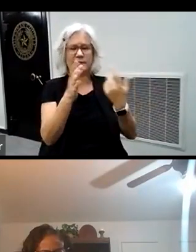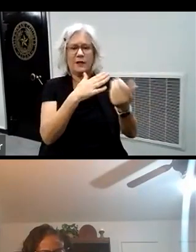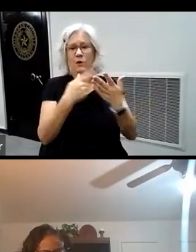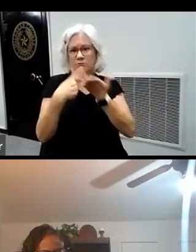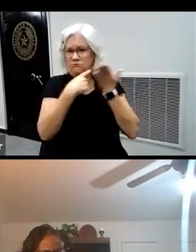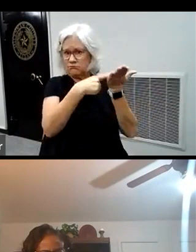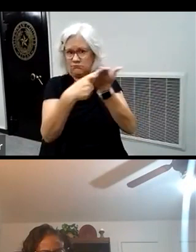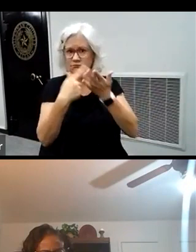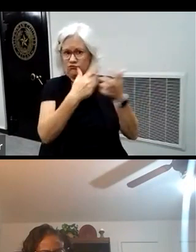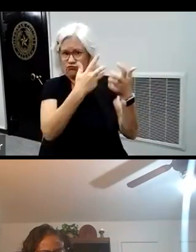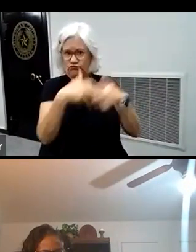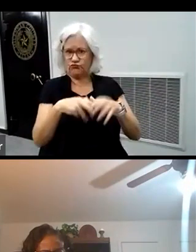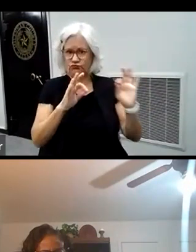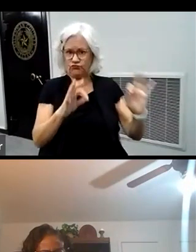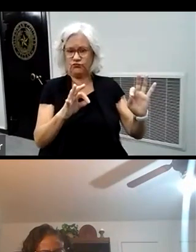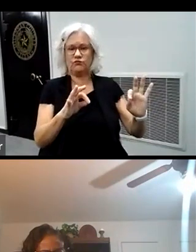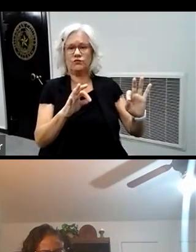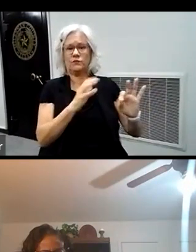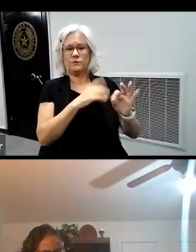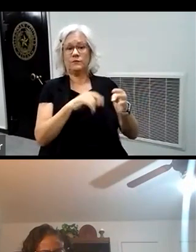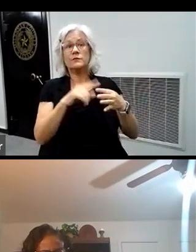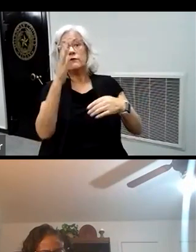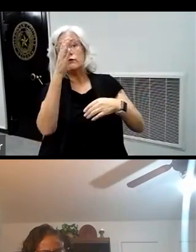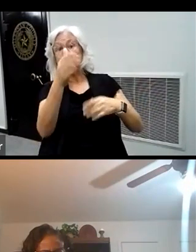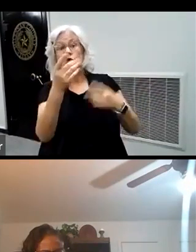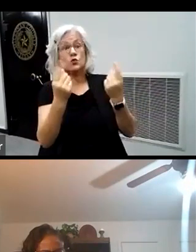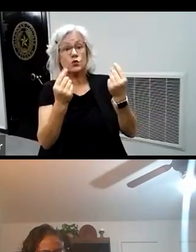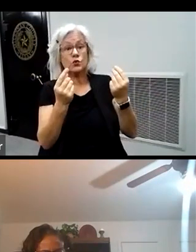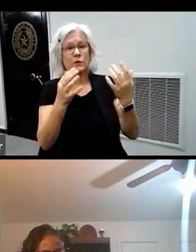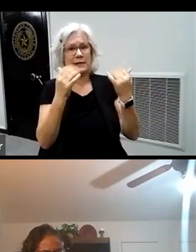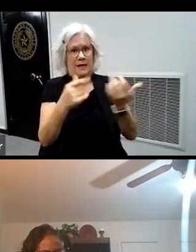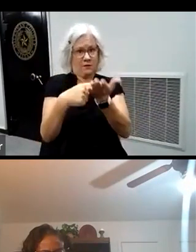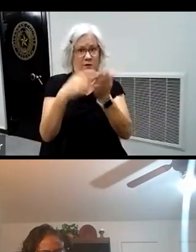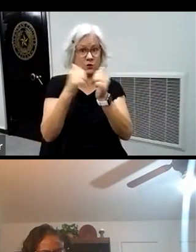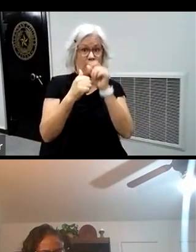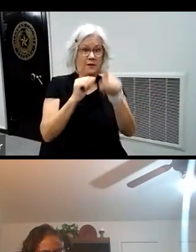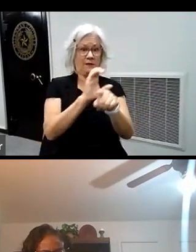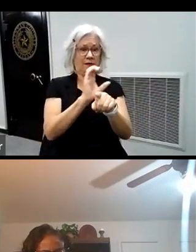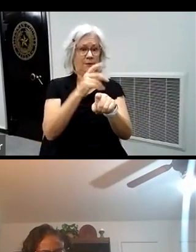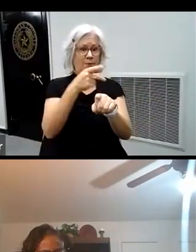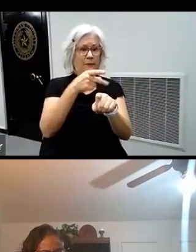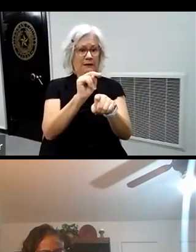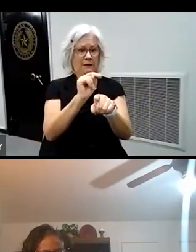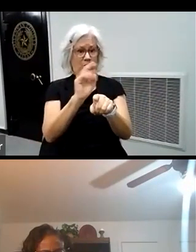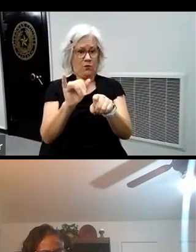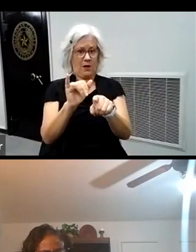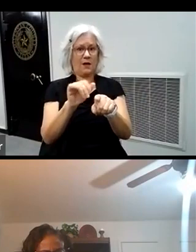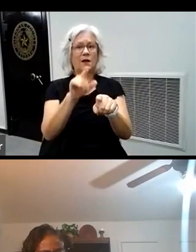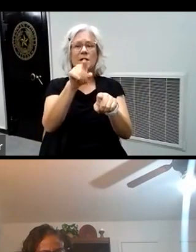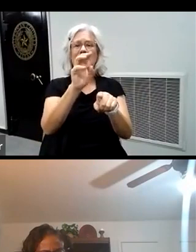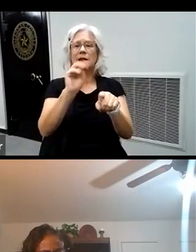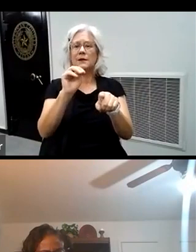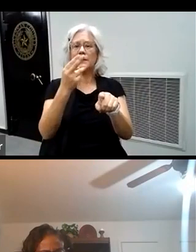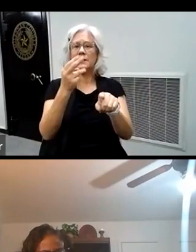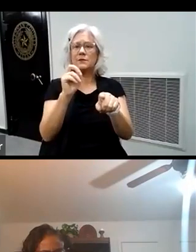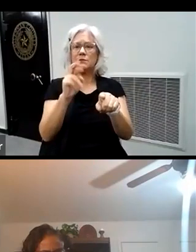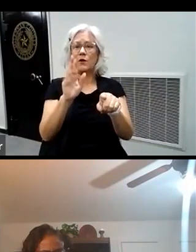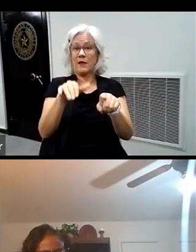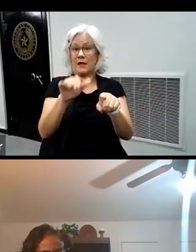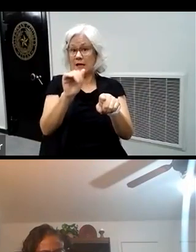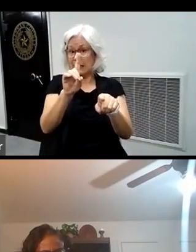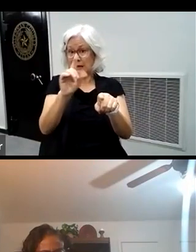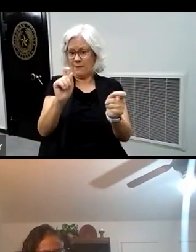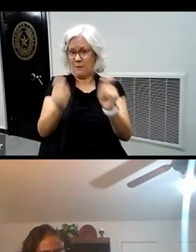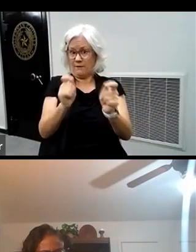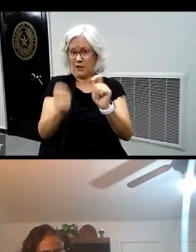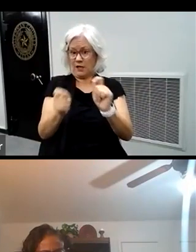shape. So where we're going in the future right now, we're discussing with CPNY on the MHMR ADA